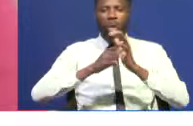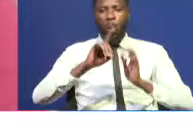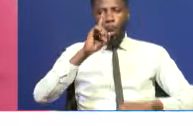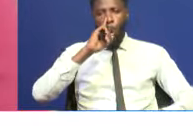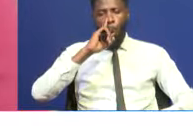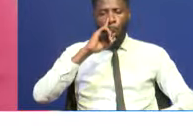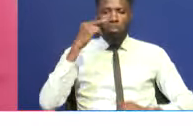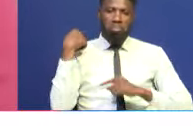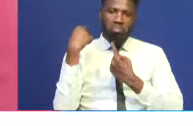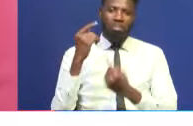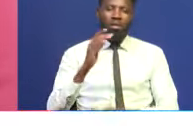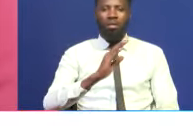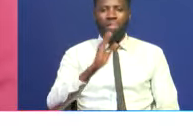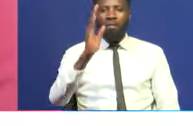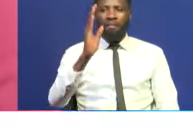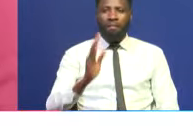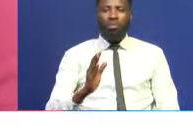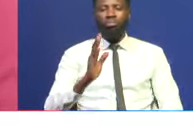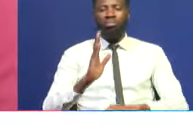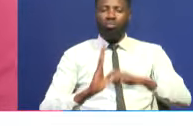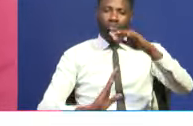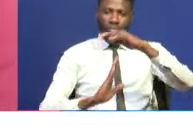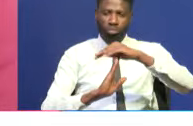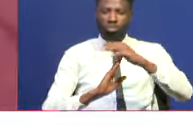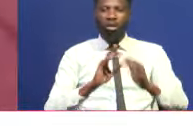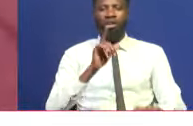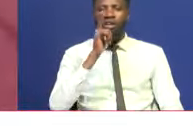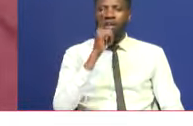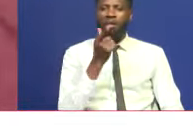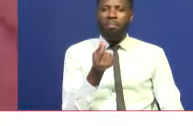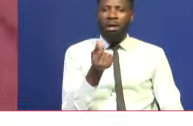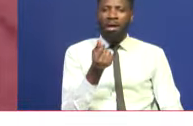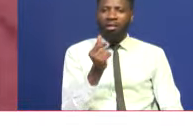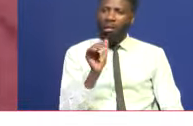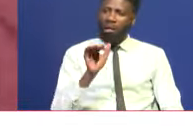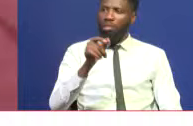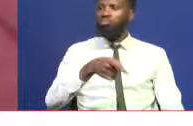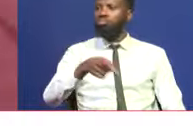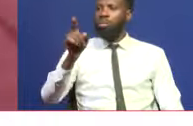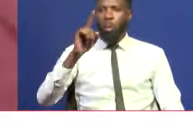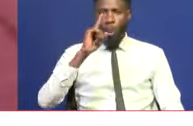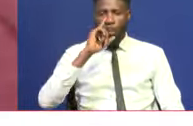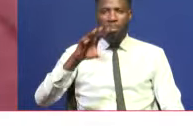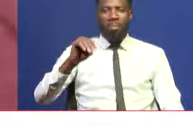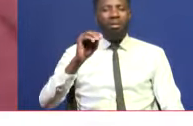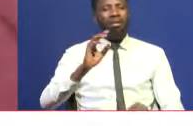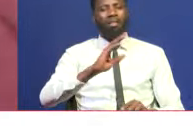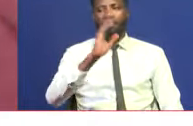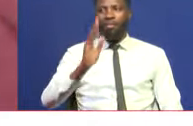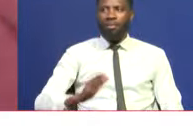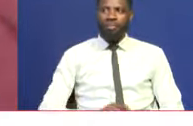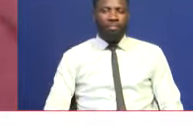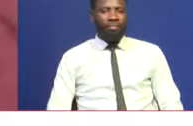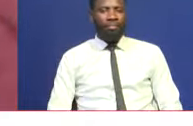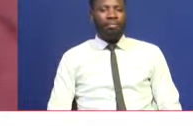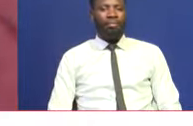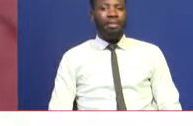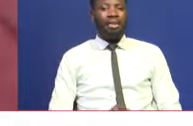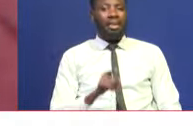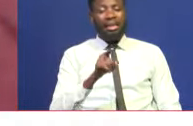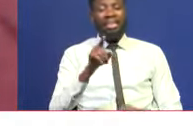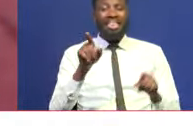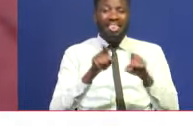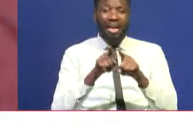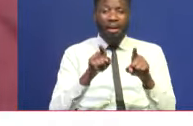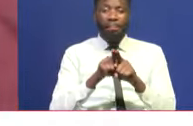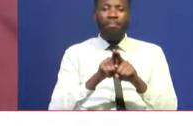them for fees, especially for lunch fee. Has also brought down something like absenteeism, because